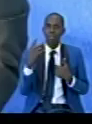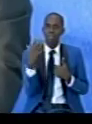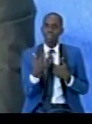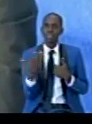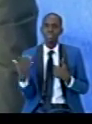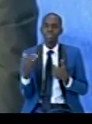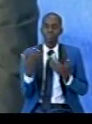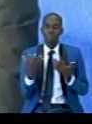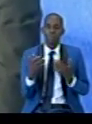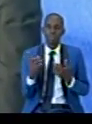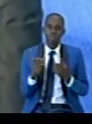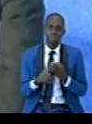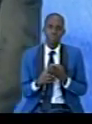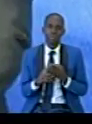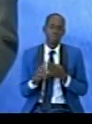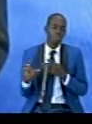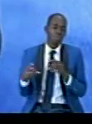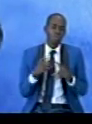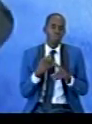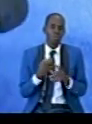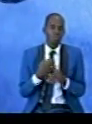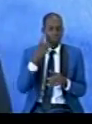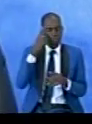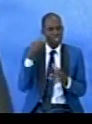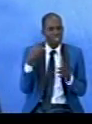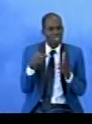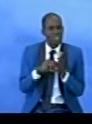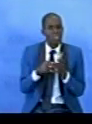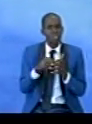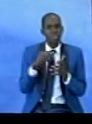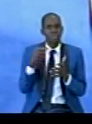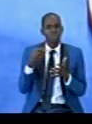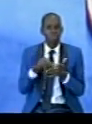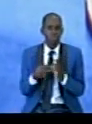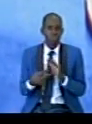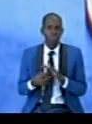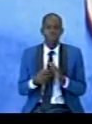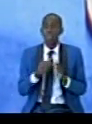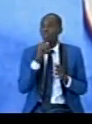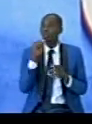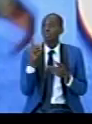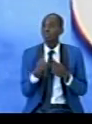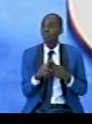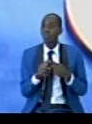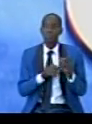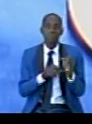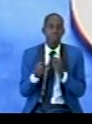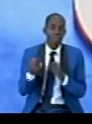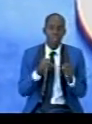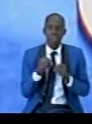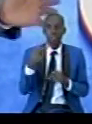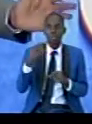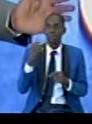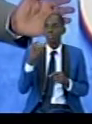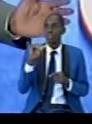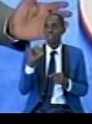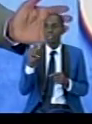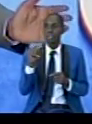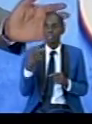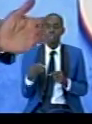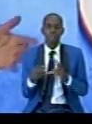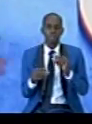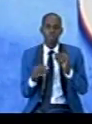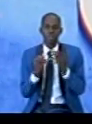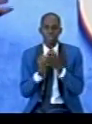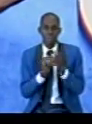for this purpose, not to fight Goliath, that was for David, and not to have the